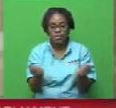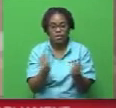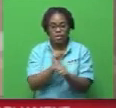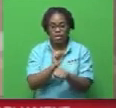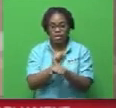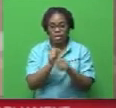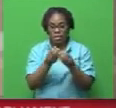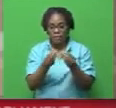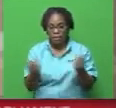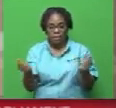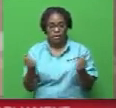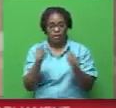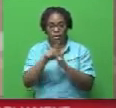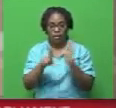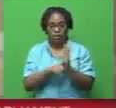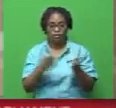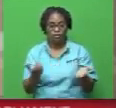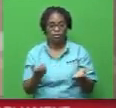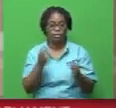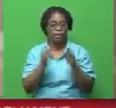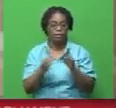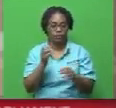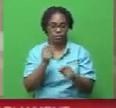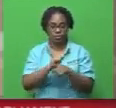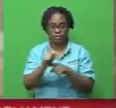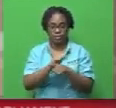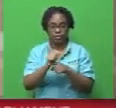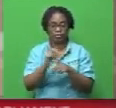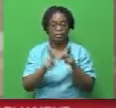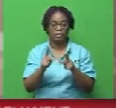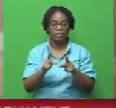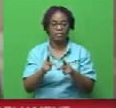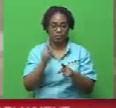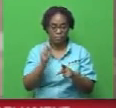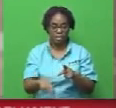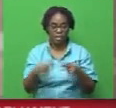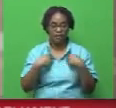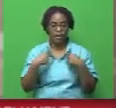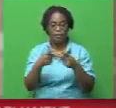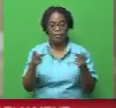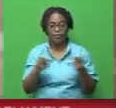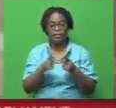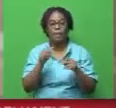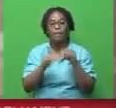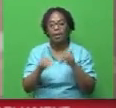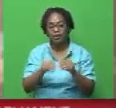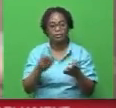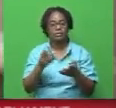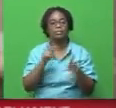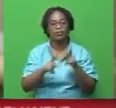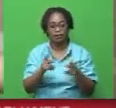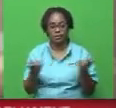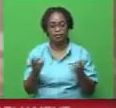train people and staff the office, you have to have a place to put them. And there must be somewhere, because, you know, we are not a disciplined